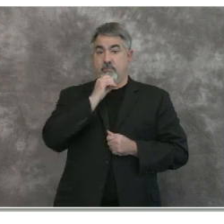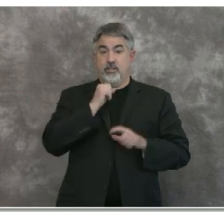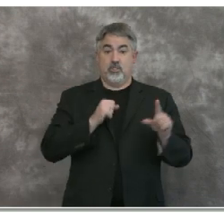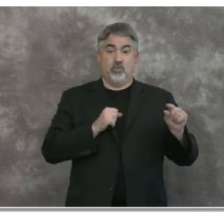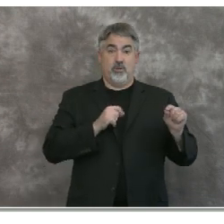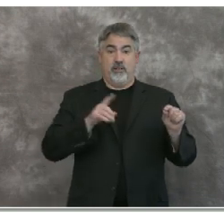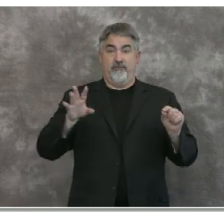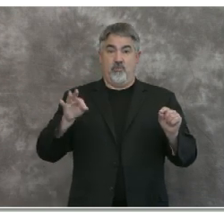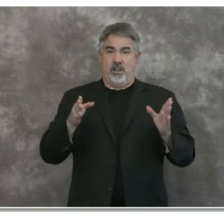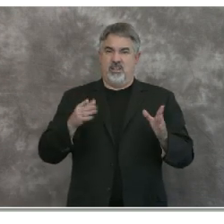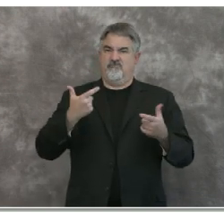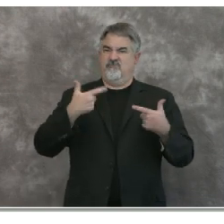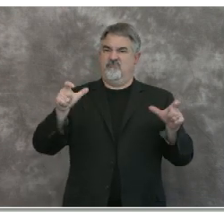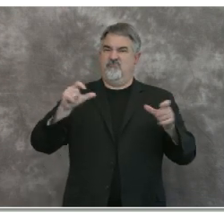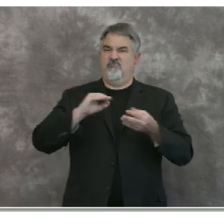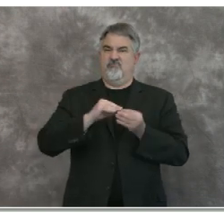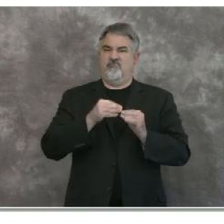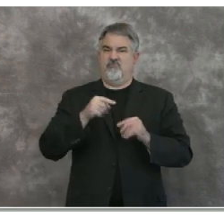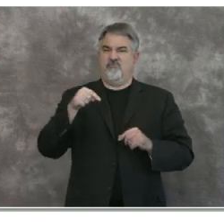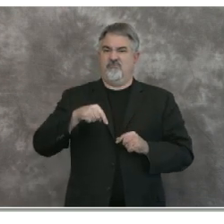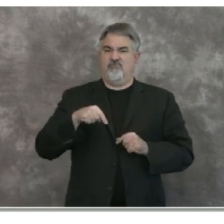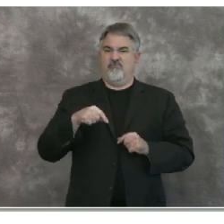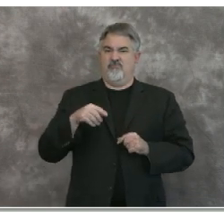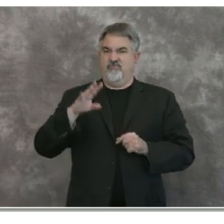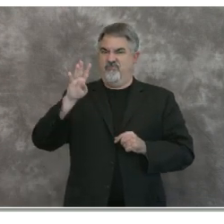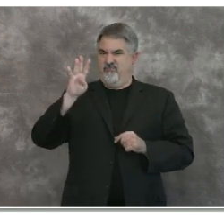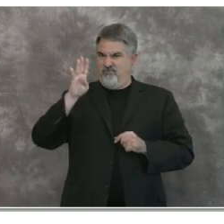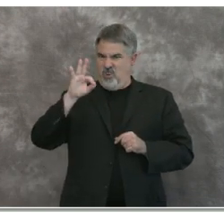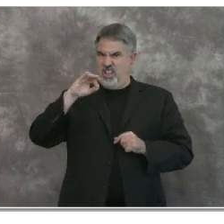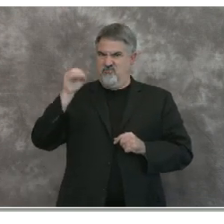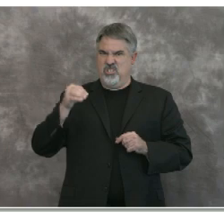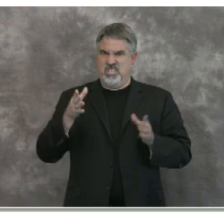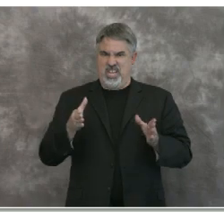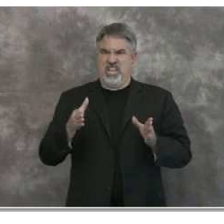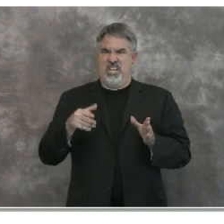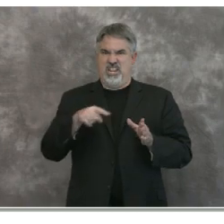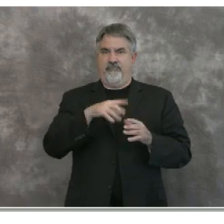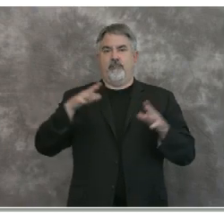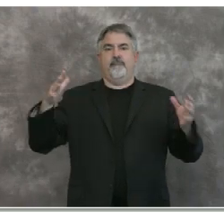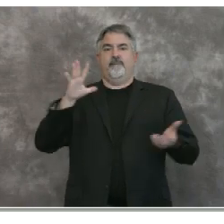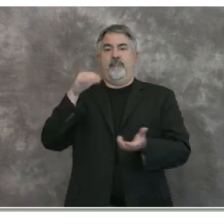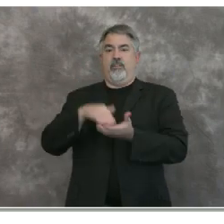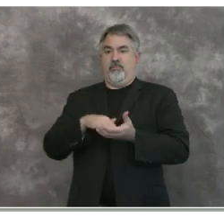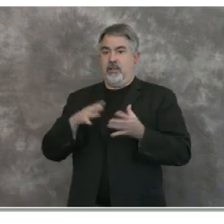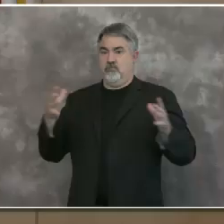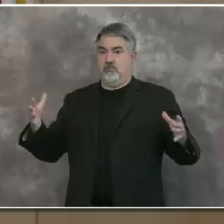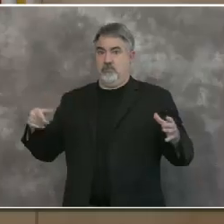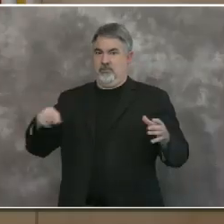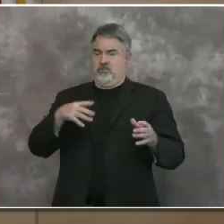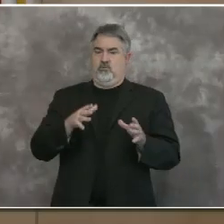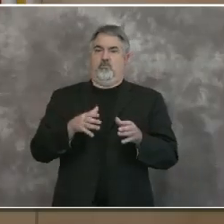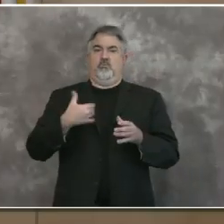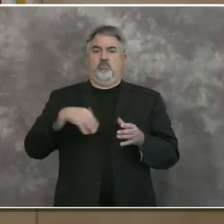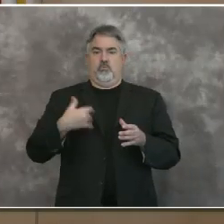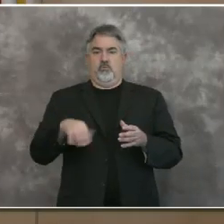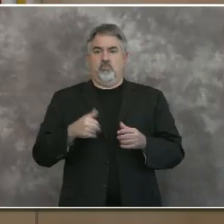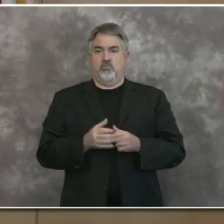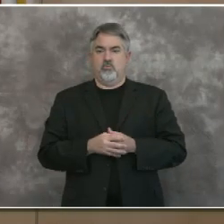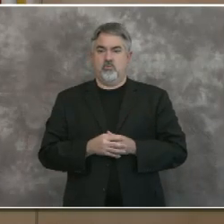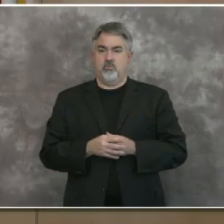age. And 49% of the total cases are female, and 51% of the total cases are male.